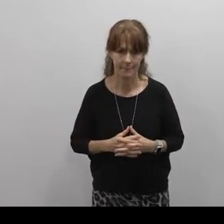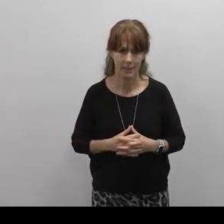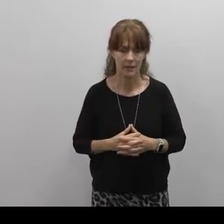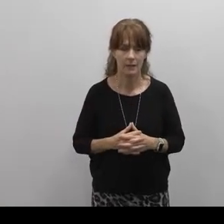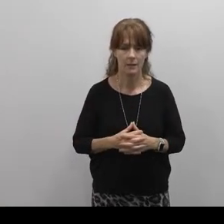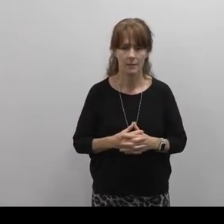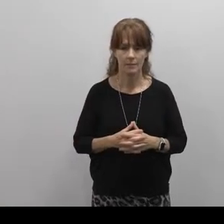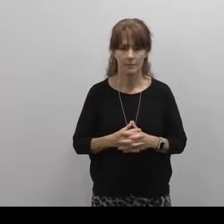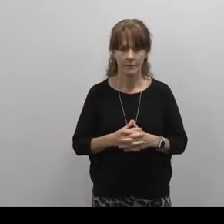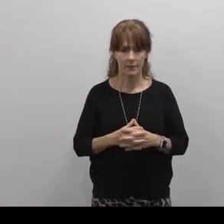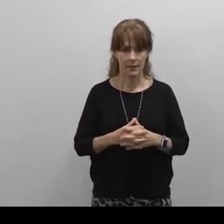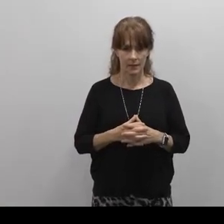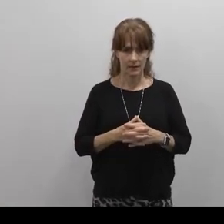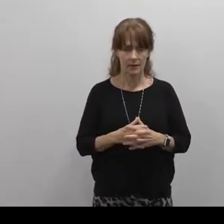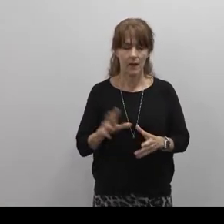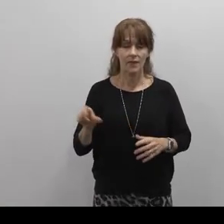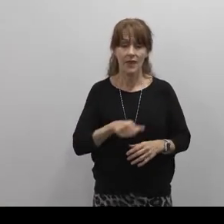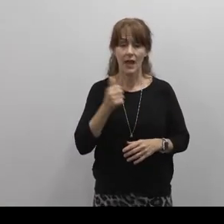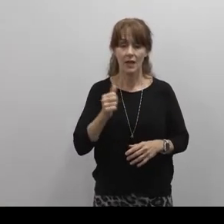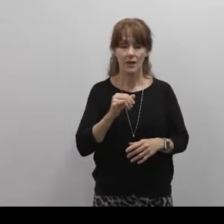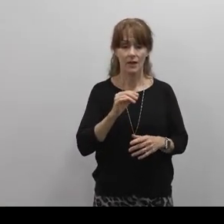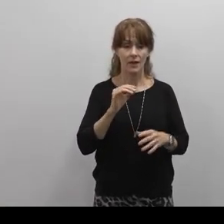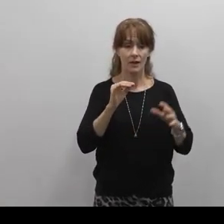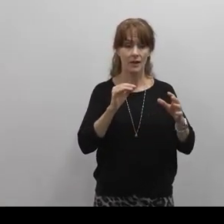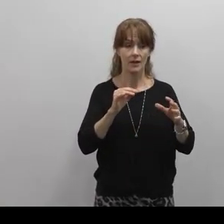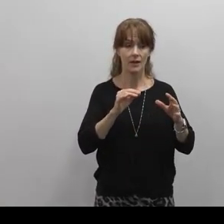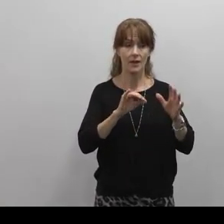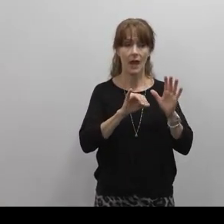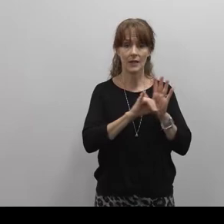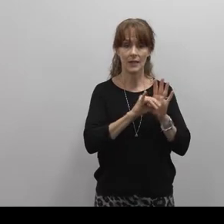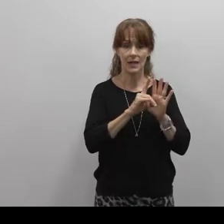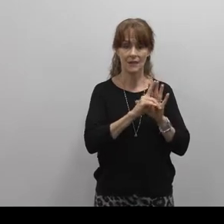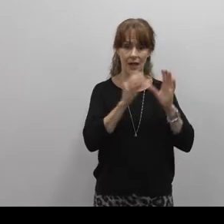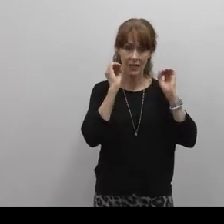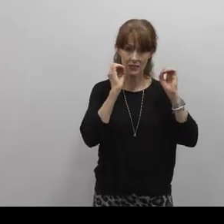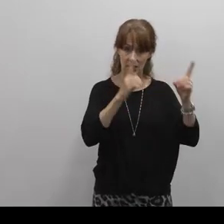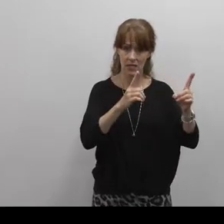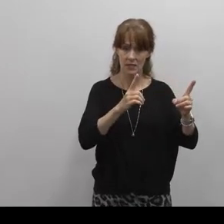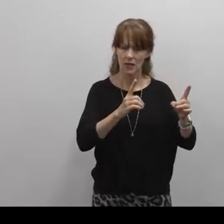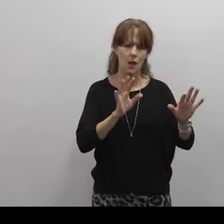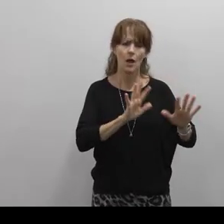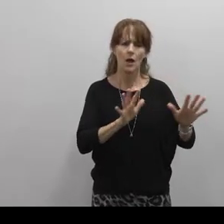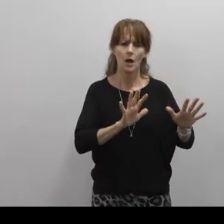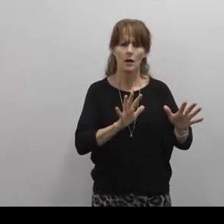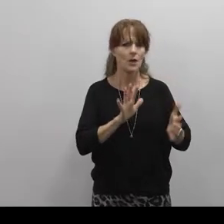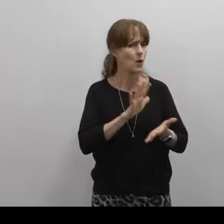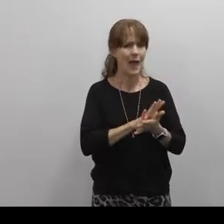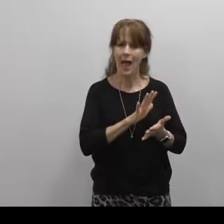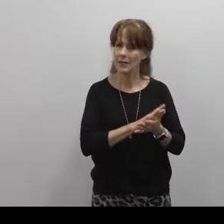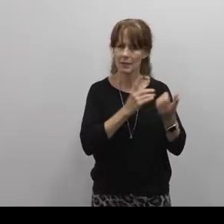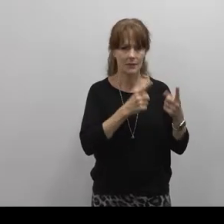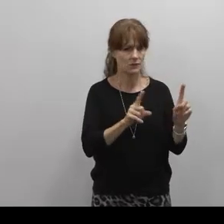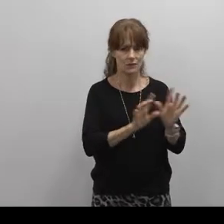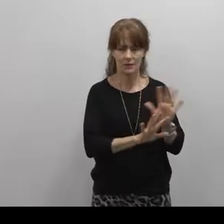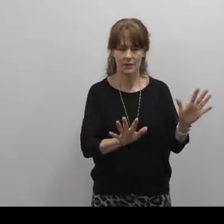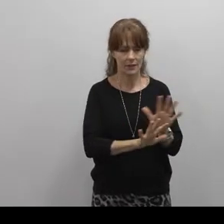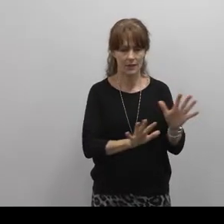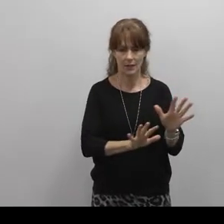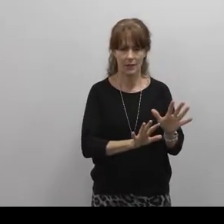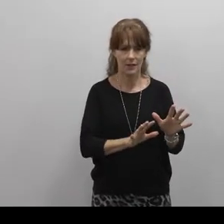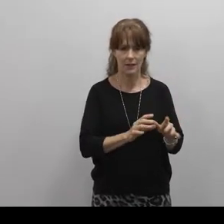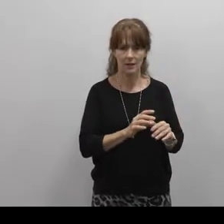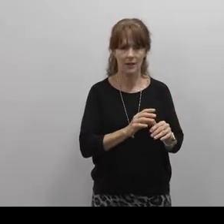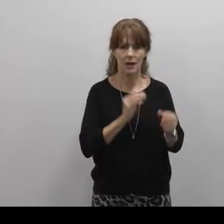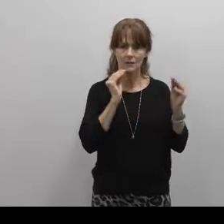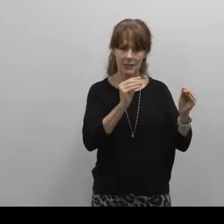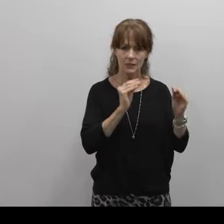then the other index identified education, I believe. Don't think of that in terms of academic achievement or what we're doing out there in terms